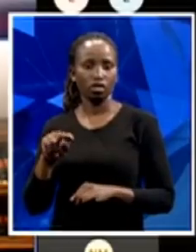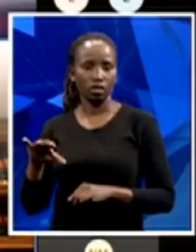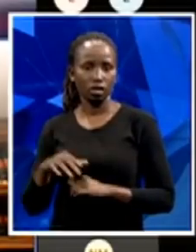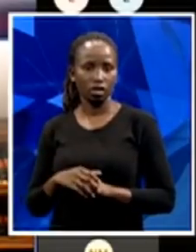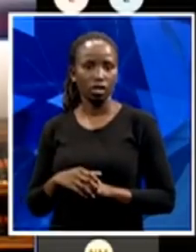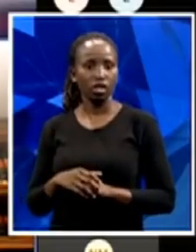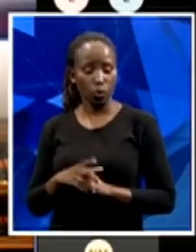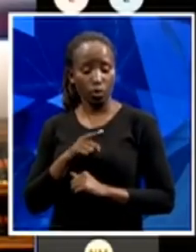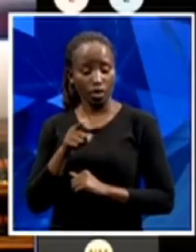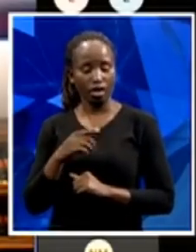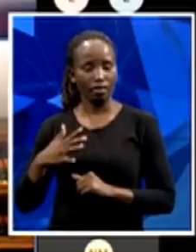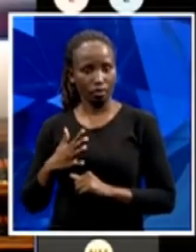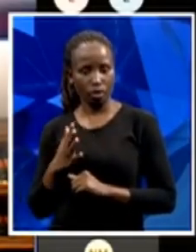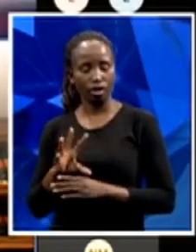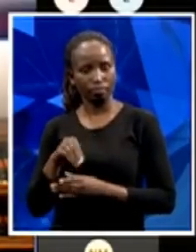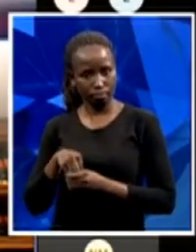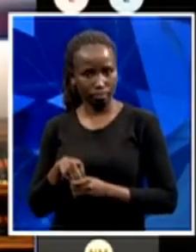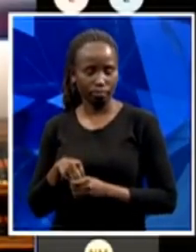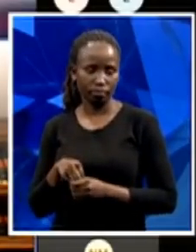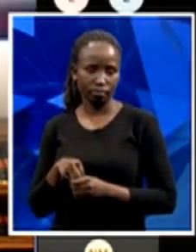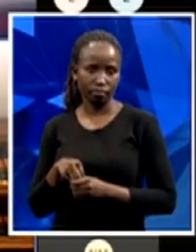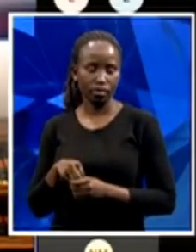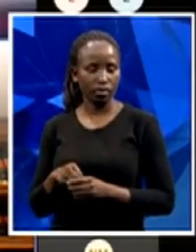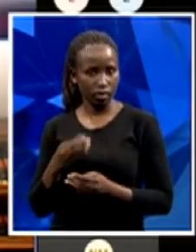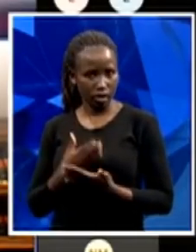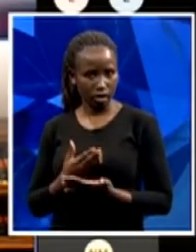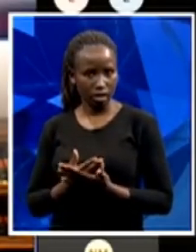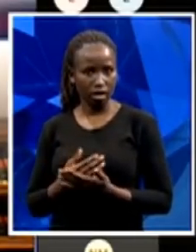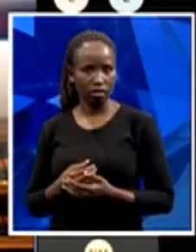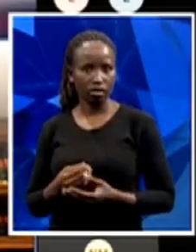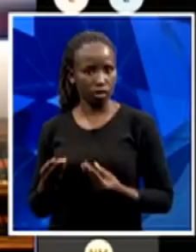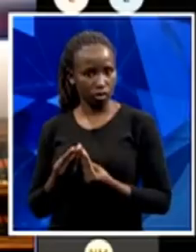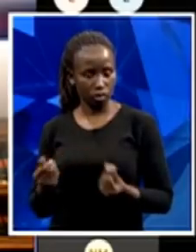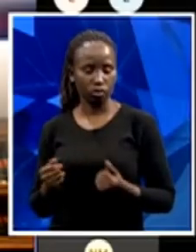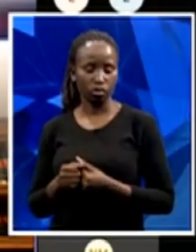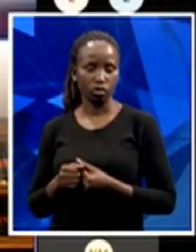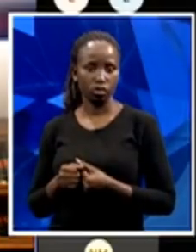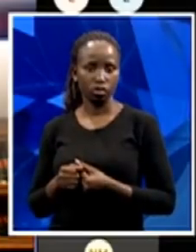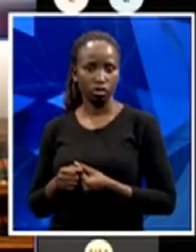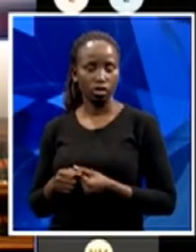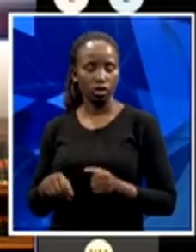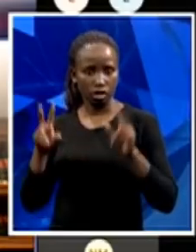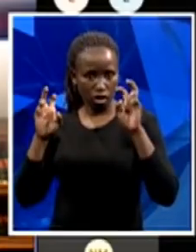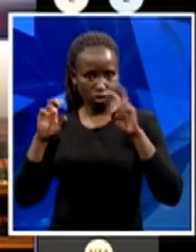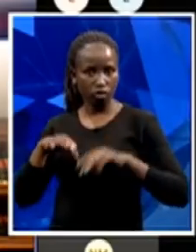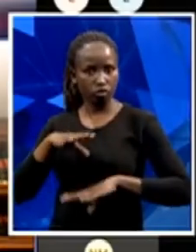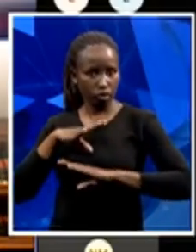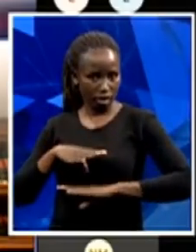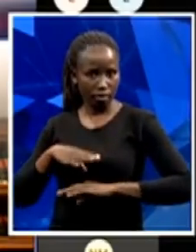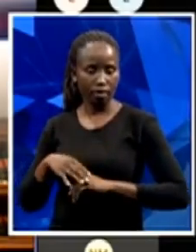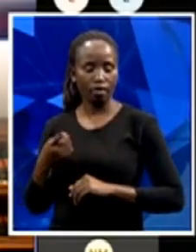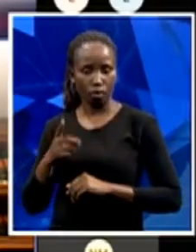order to advance the following relief. They seek to challenge the constitutionality of Rule